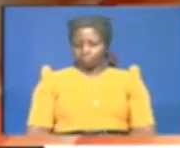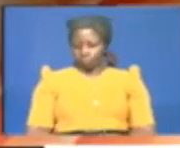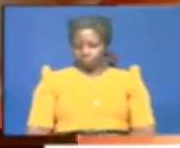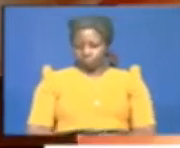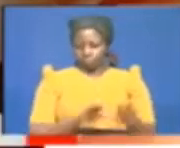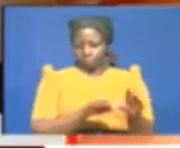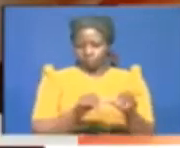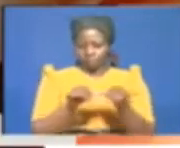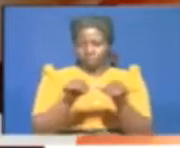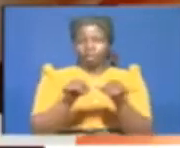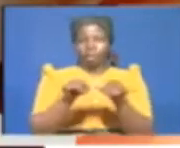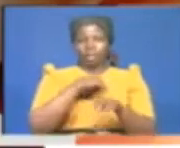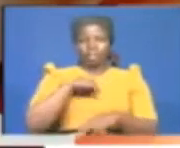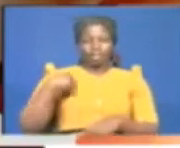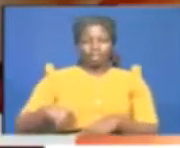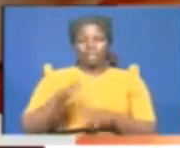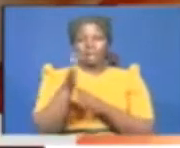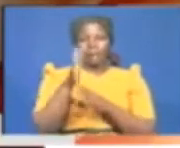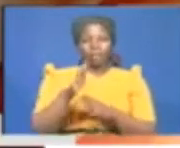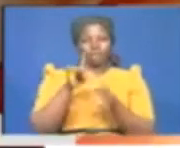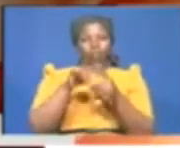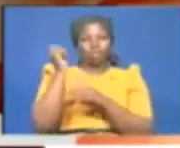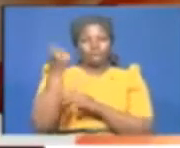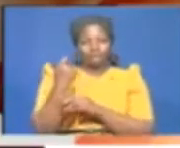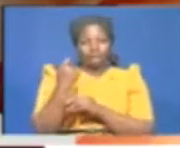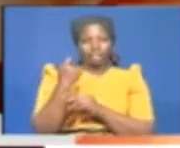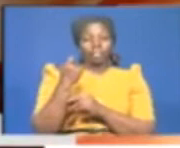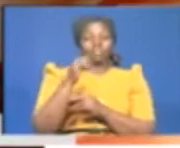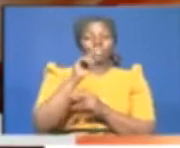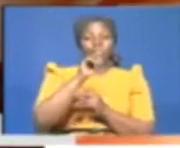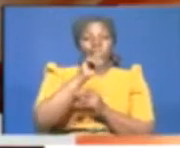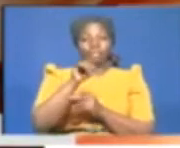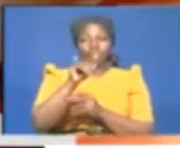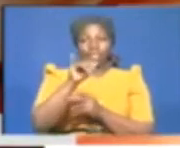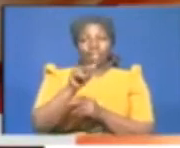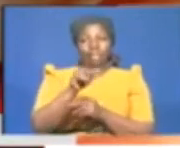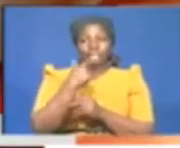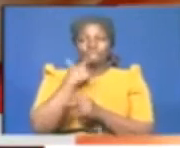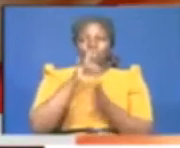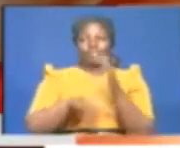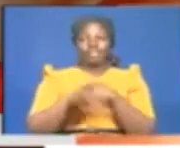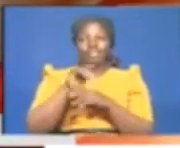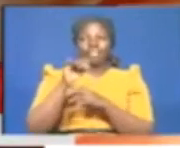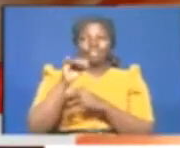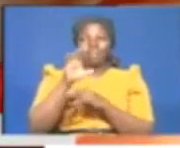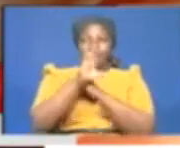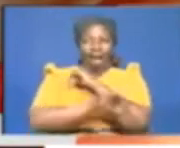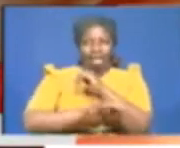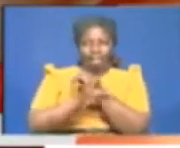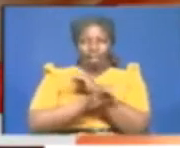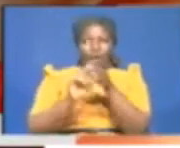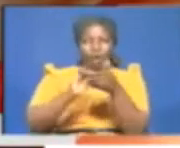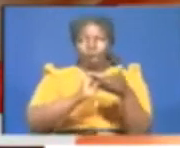Chinese ambassador to Kenya, Zhou Pingijian, says the country's doors for cooperation with Kenya will always remain open. The